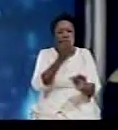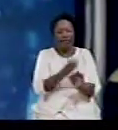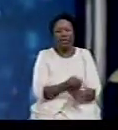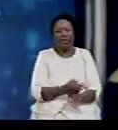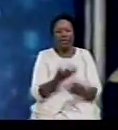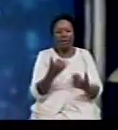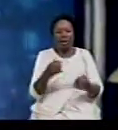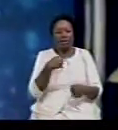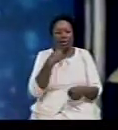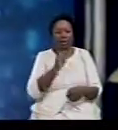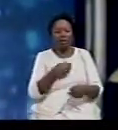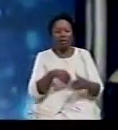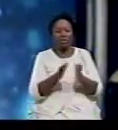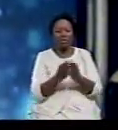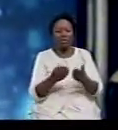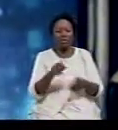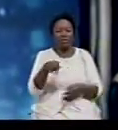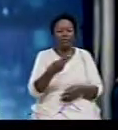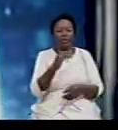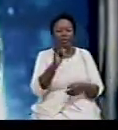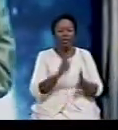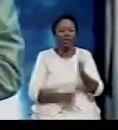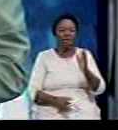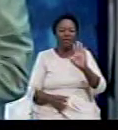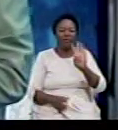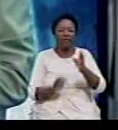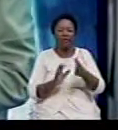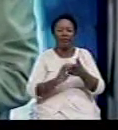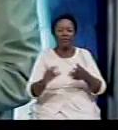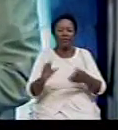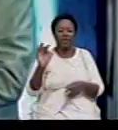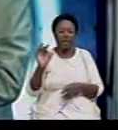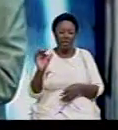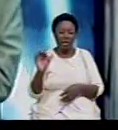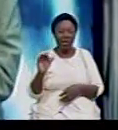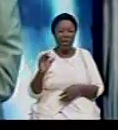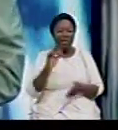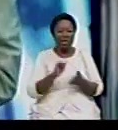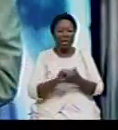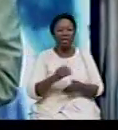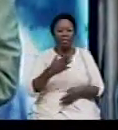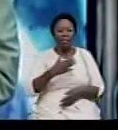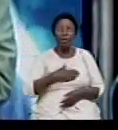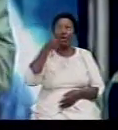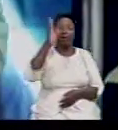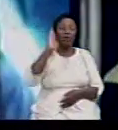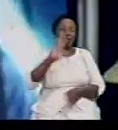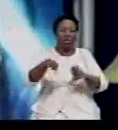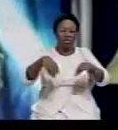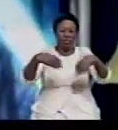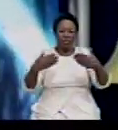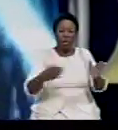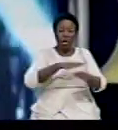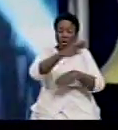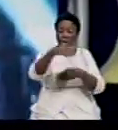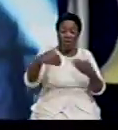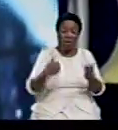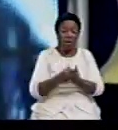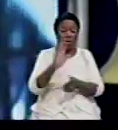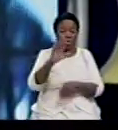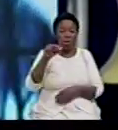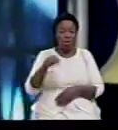in Philippians chapter 4 verse 19, but my God shall supply all you